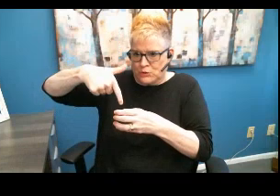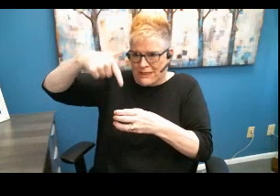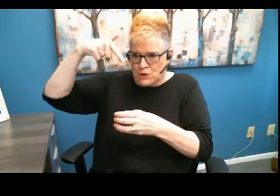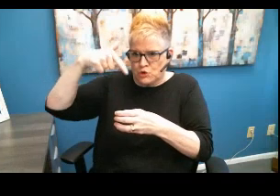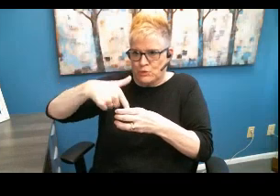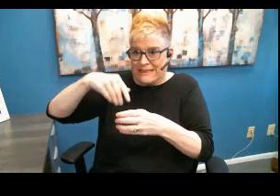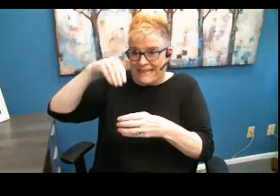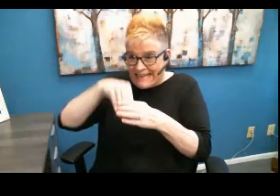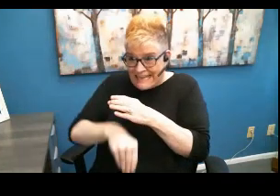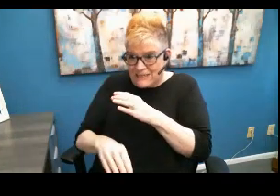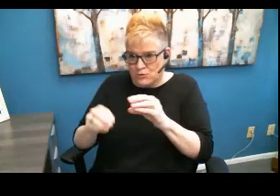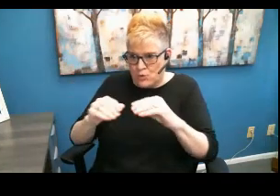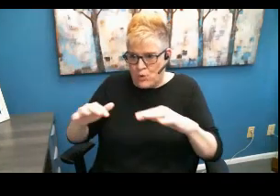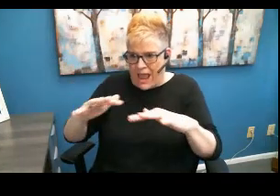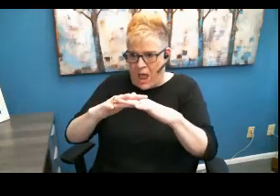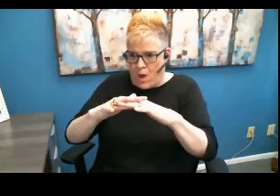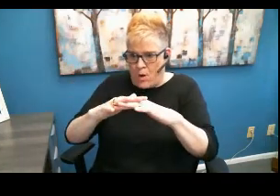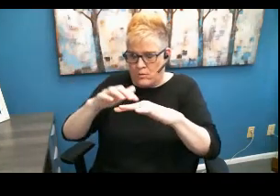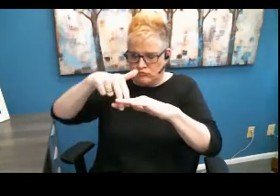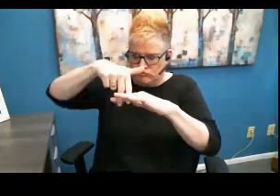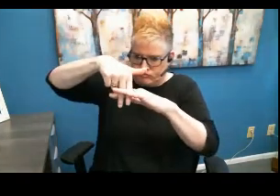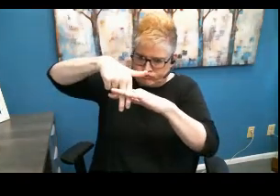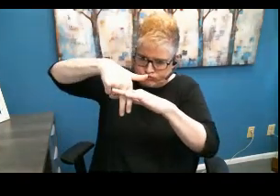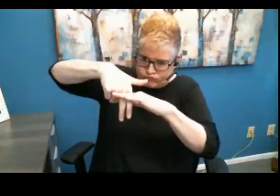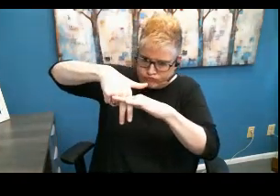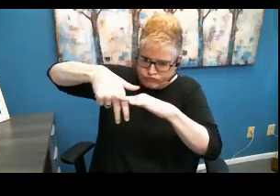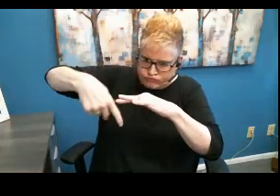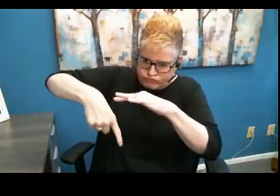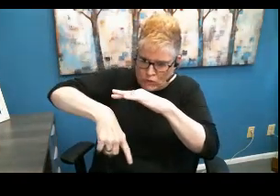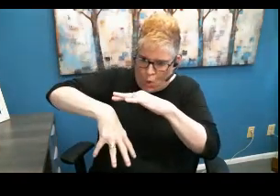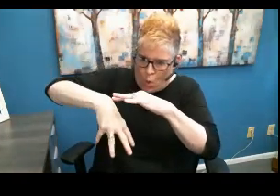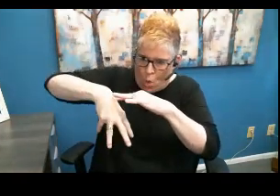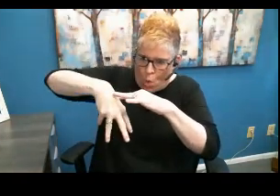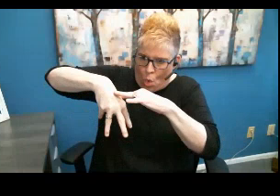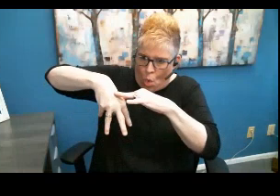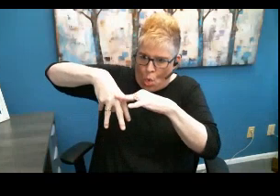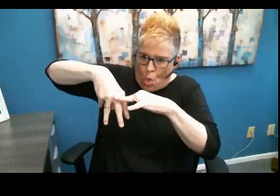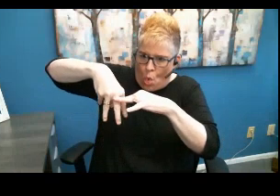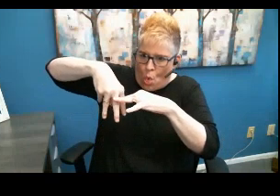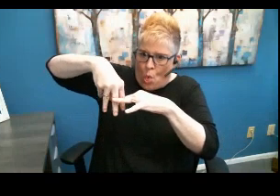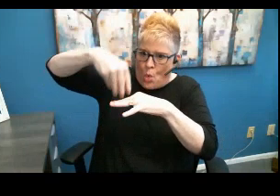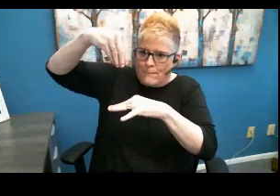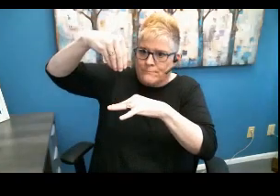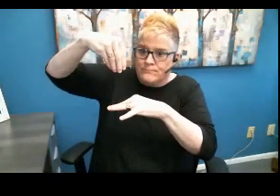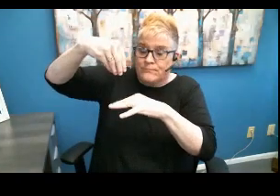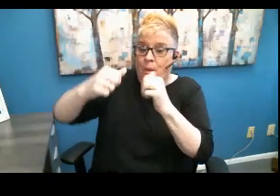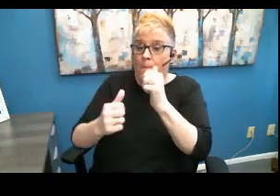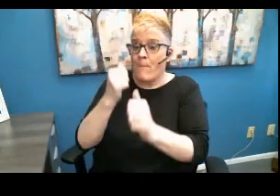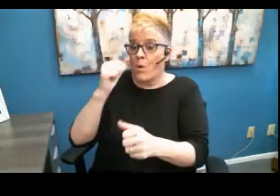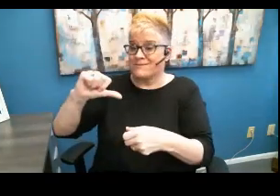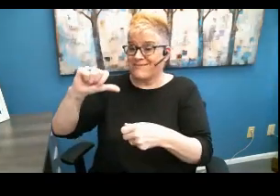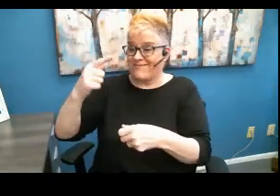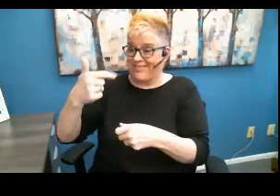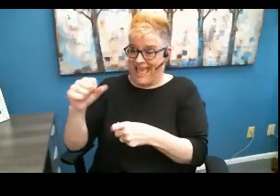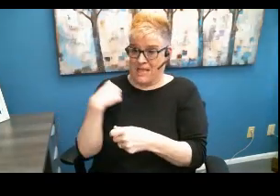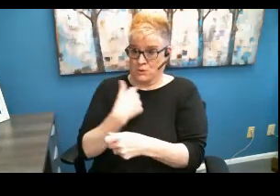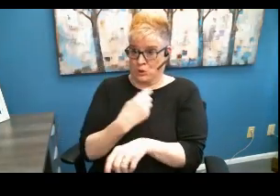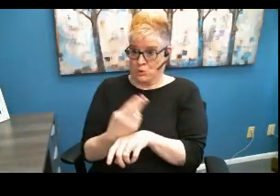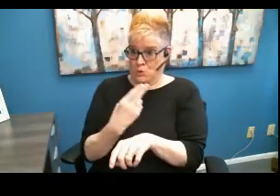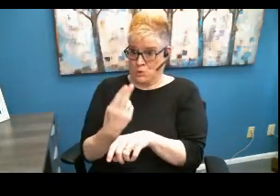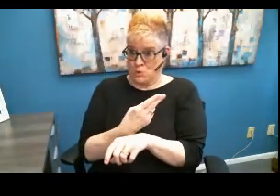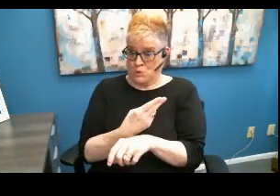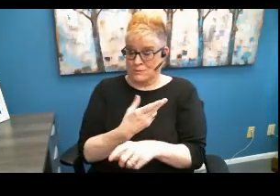into the ground and harvest this gas. And most of the gas that we use regionally in the Northeast is supplied right